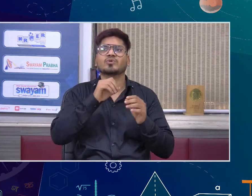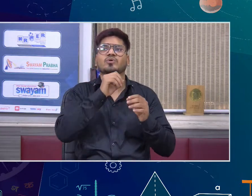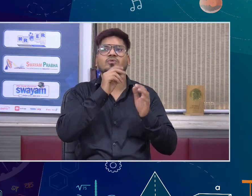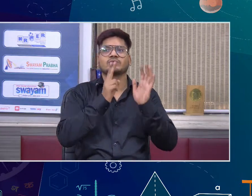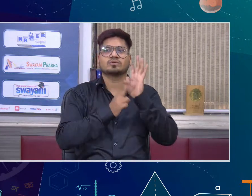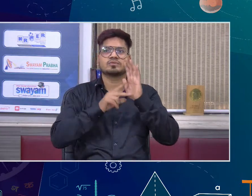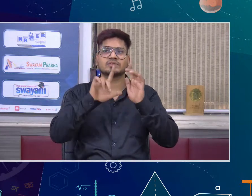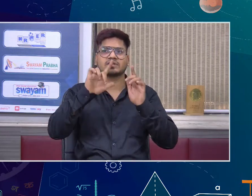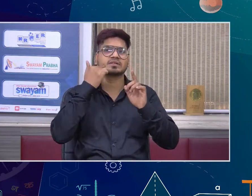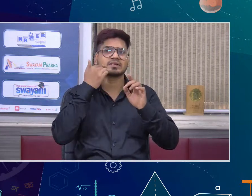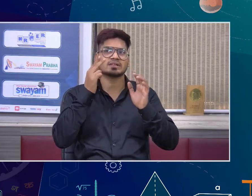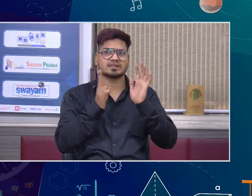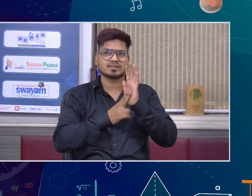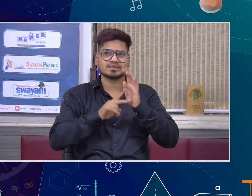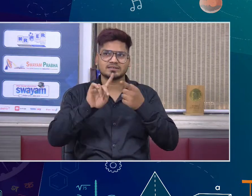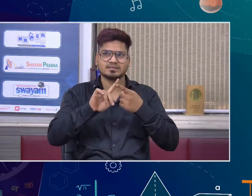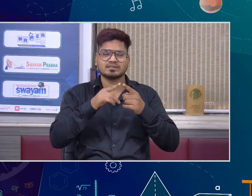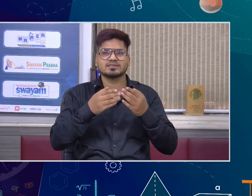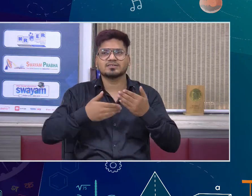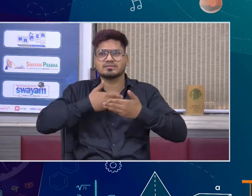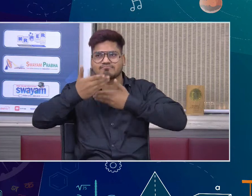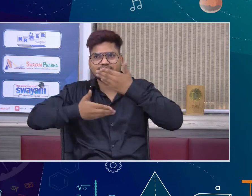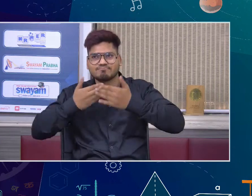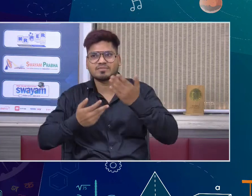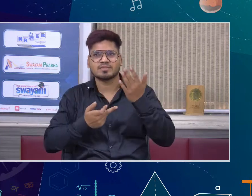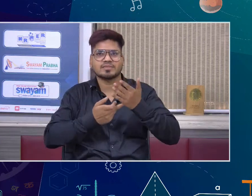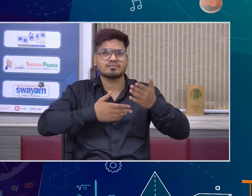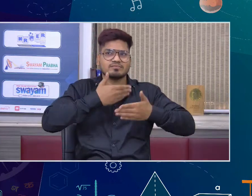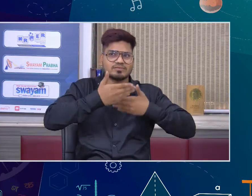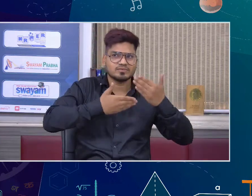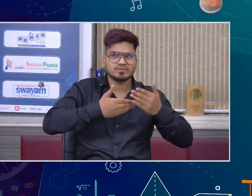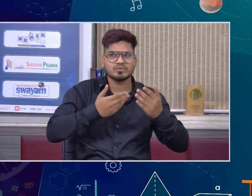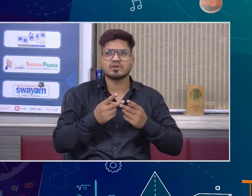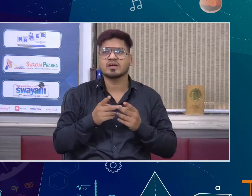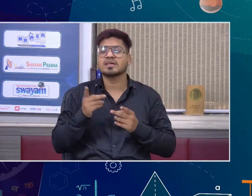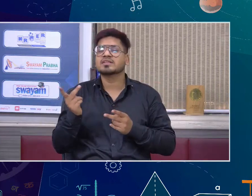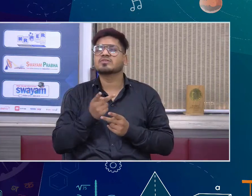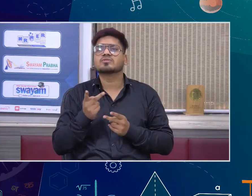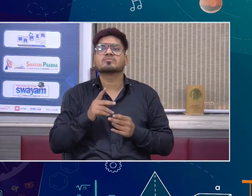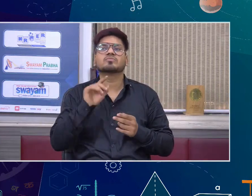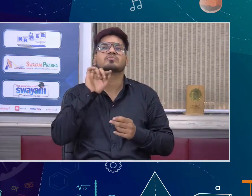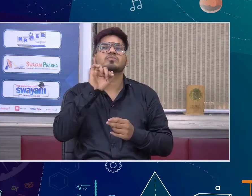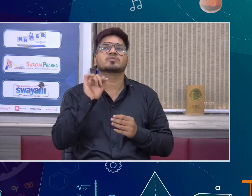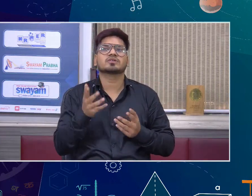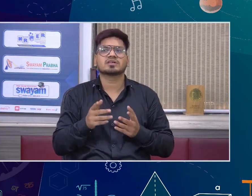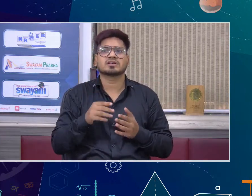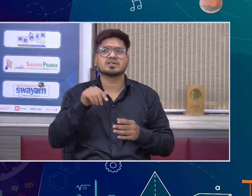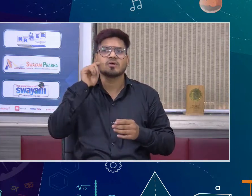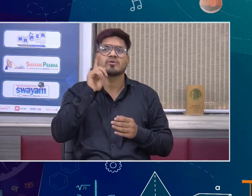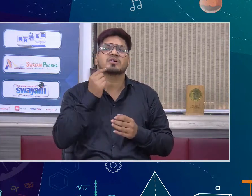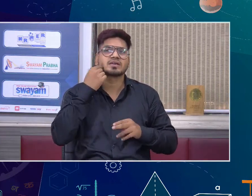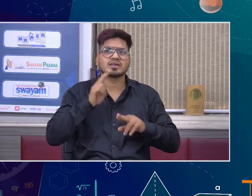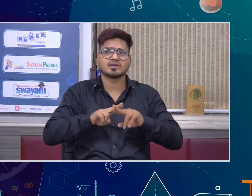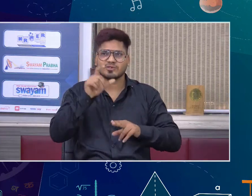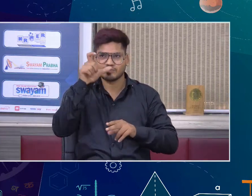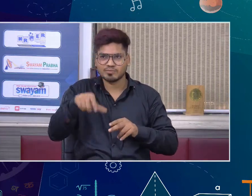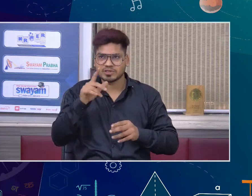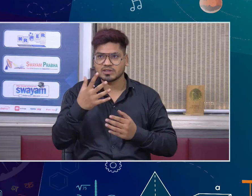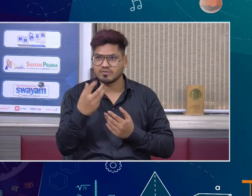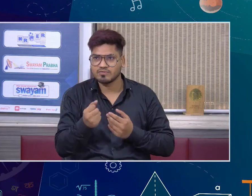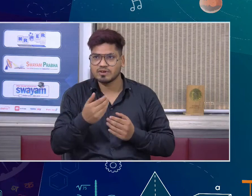no more working. So, what about the children with special needs? Are they, no, is it difficult for them to